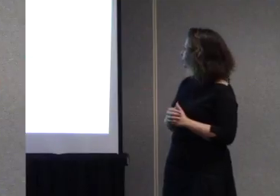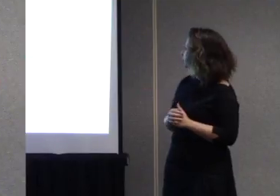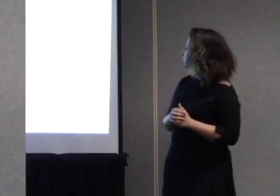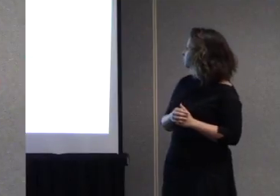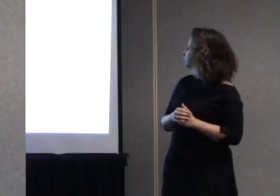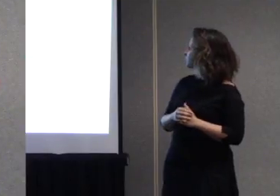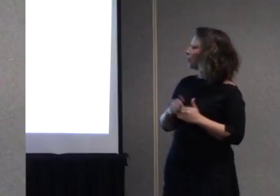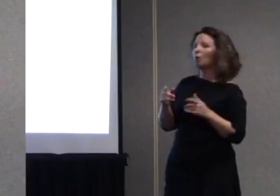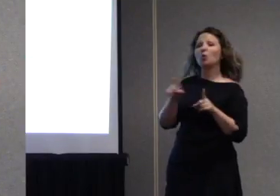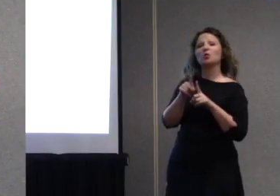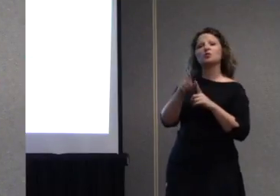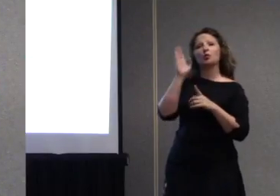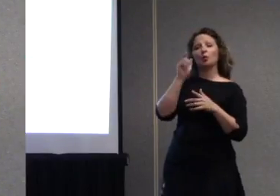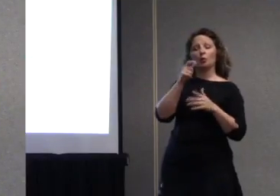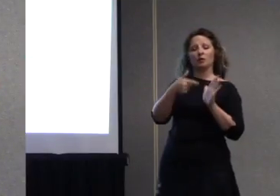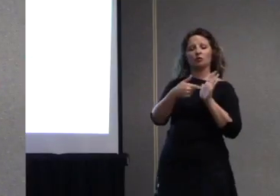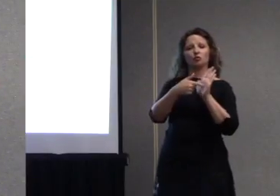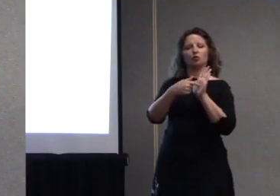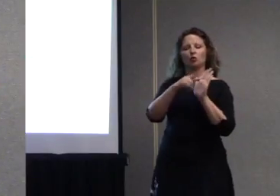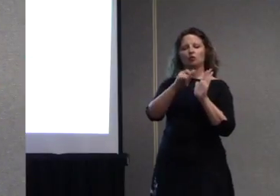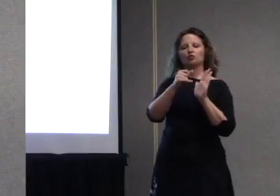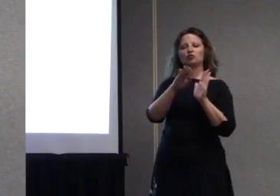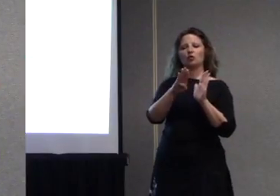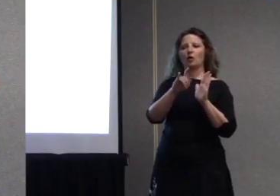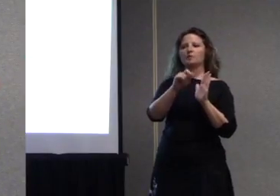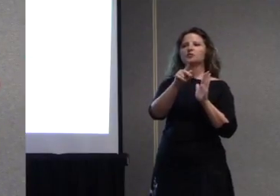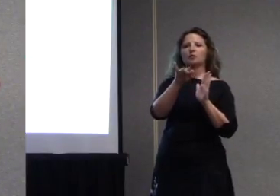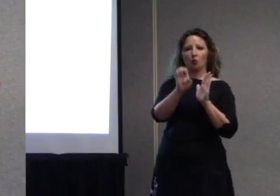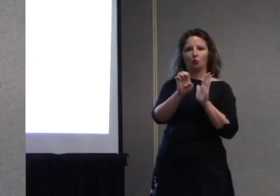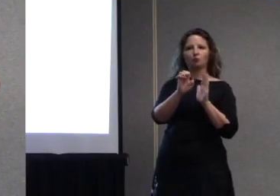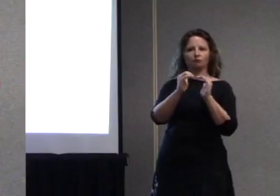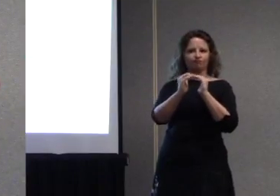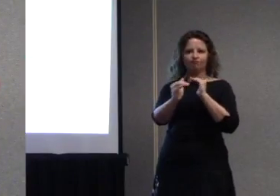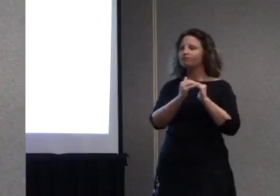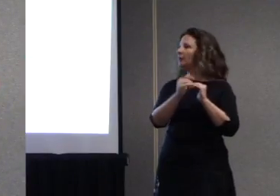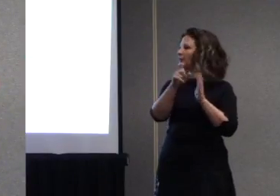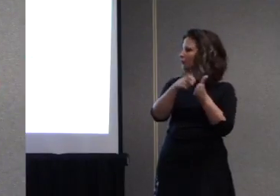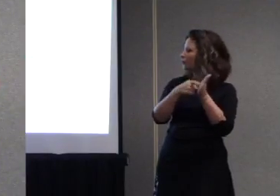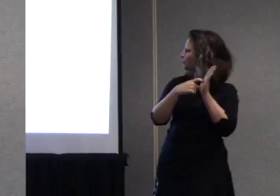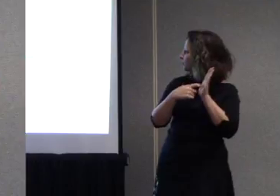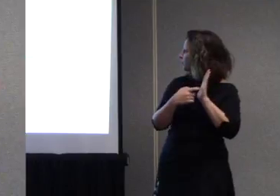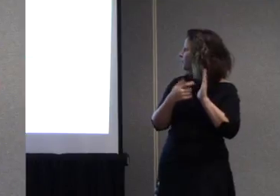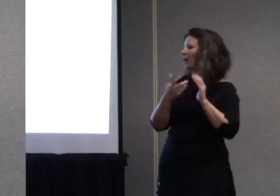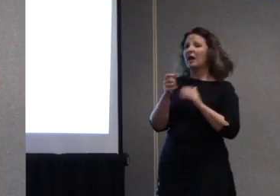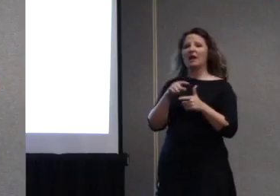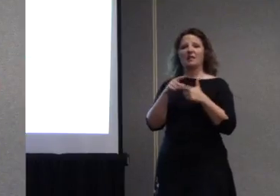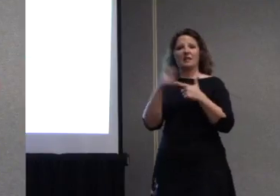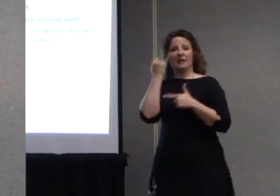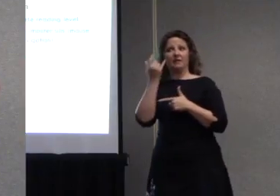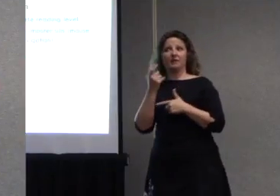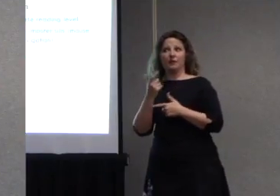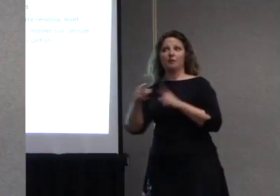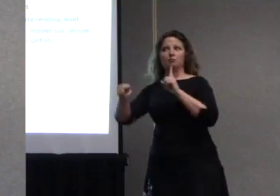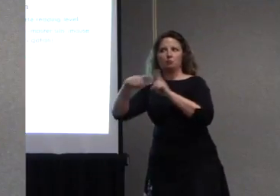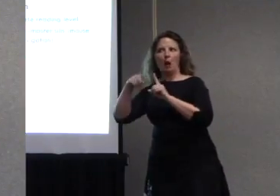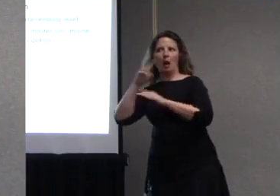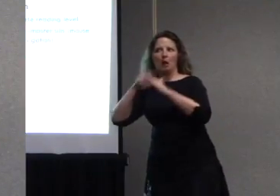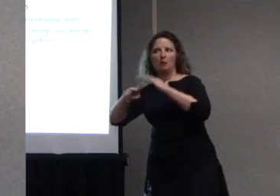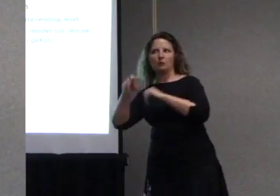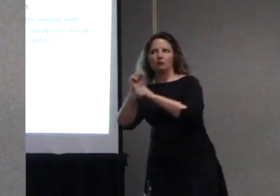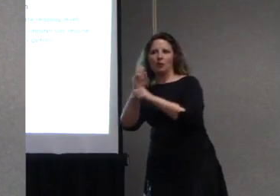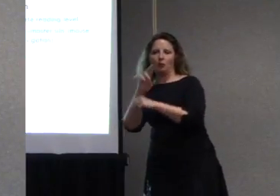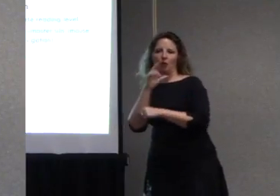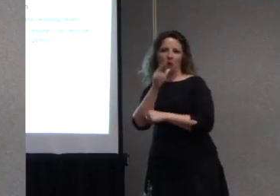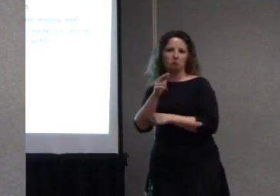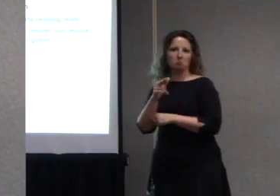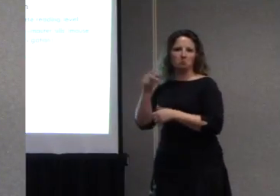that it sorts them by job zone, and then by the name of the job, if it's a bright outlook job or not.